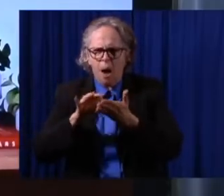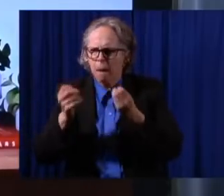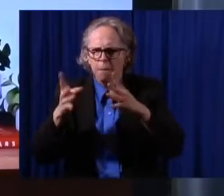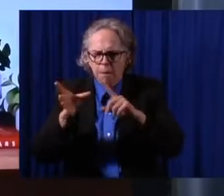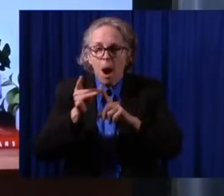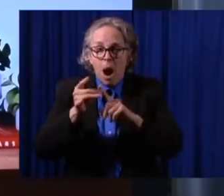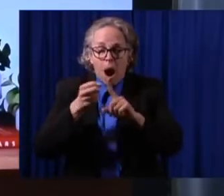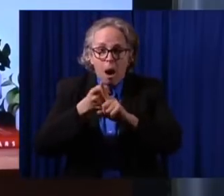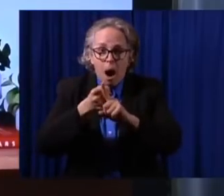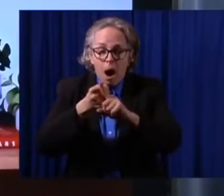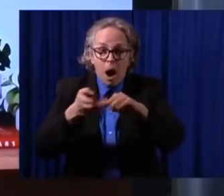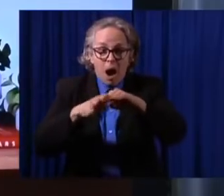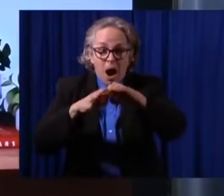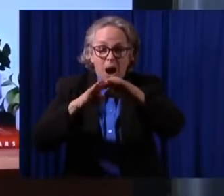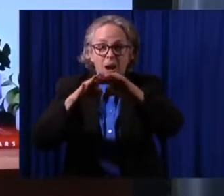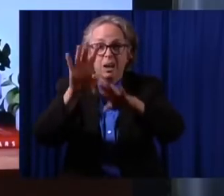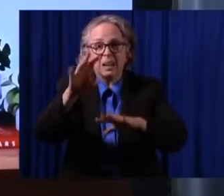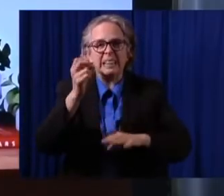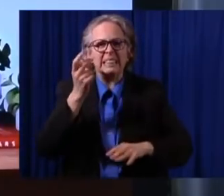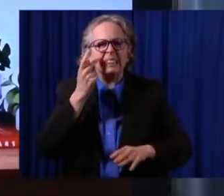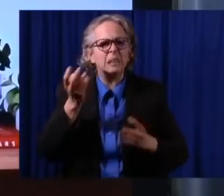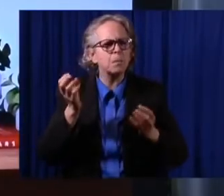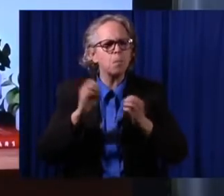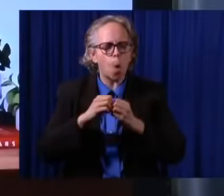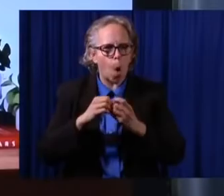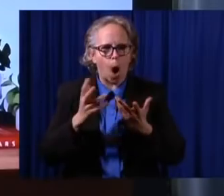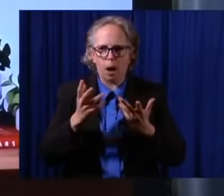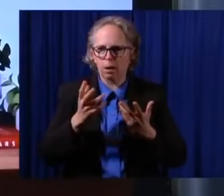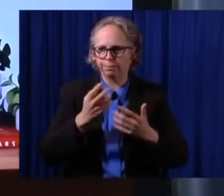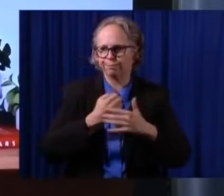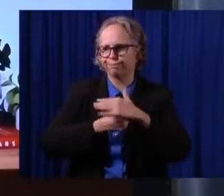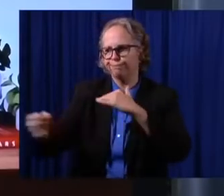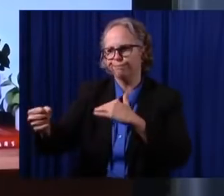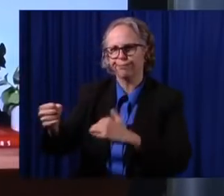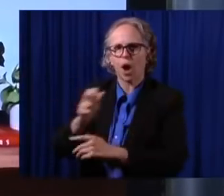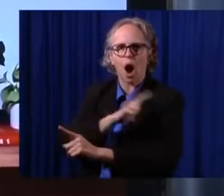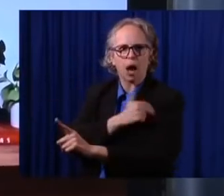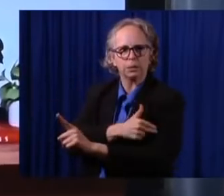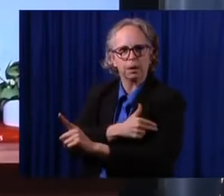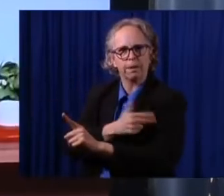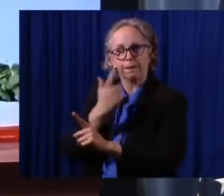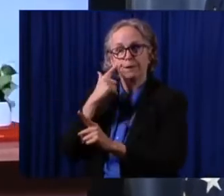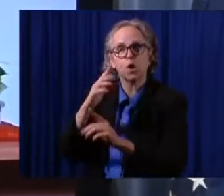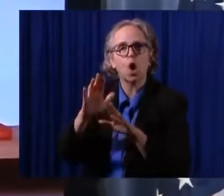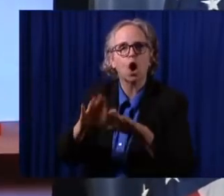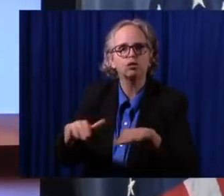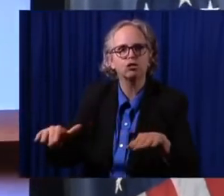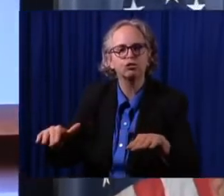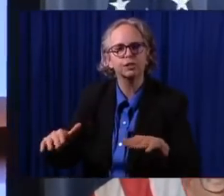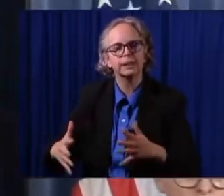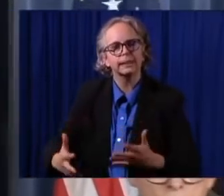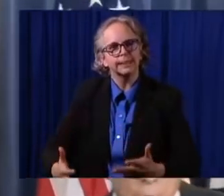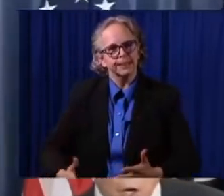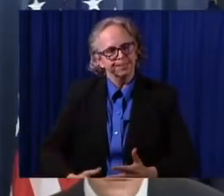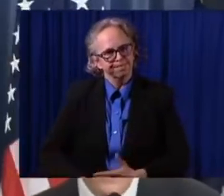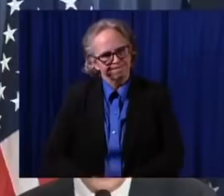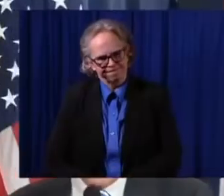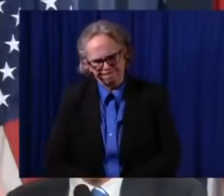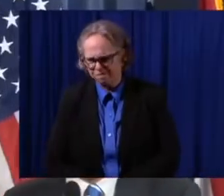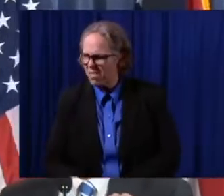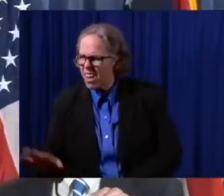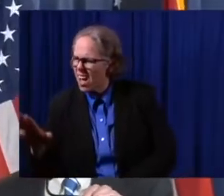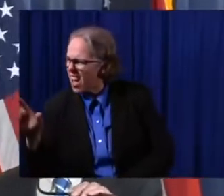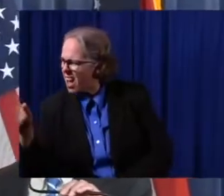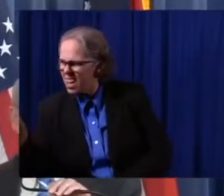slight uptick in hospital admissions for COVID-19 in children. Well, Doctor, as a parent